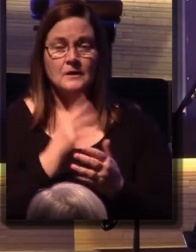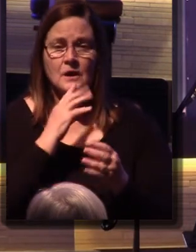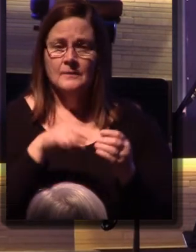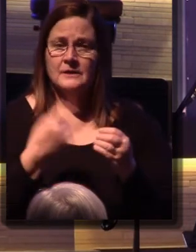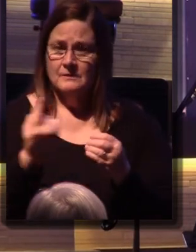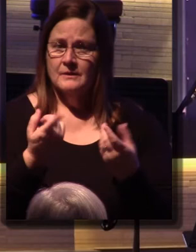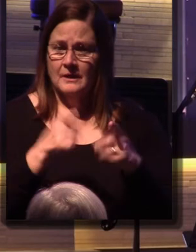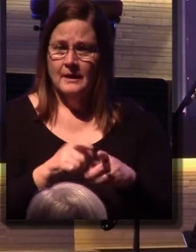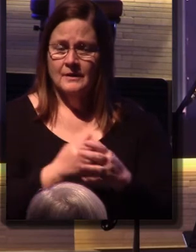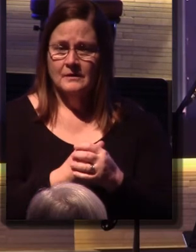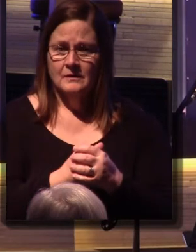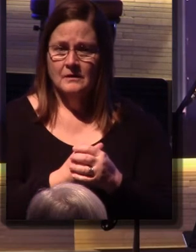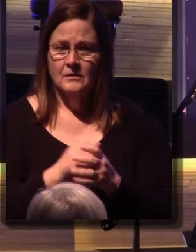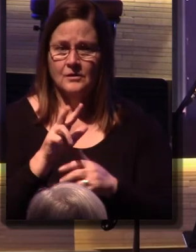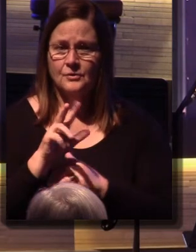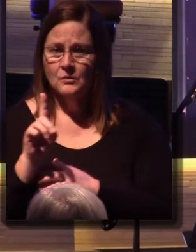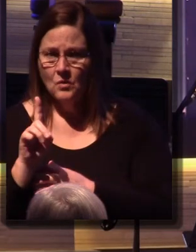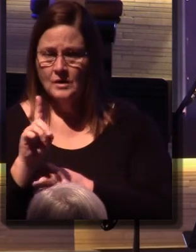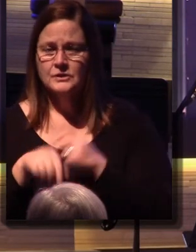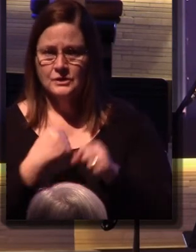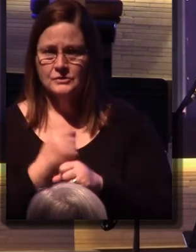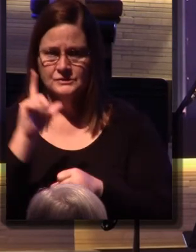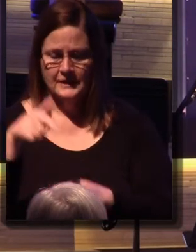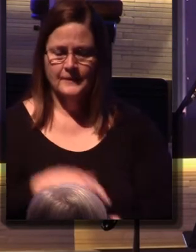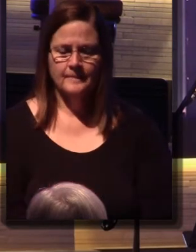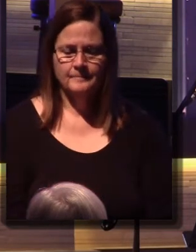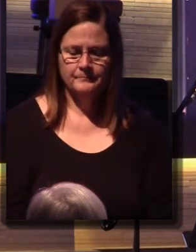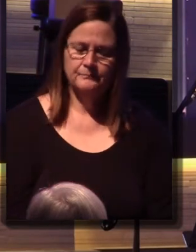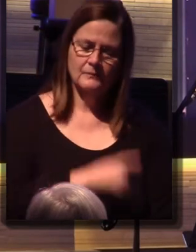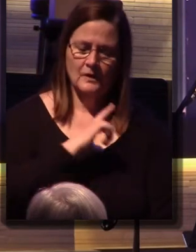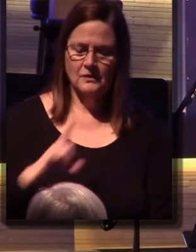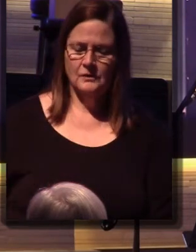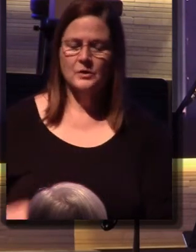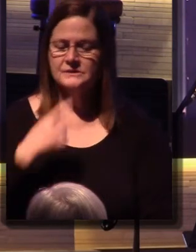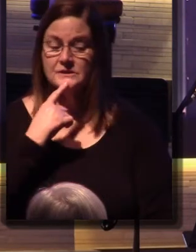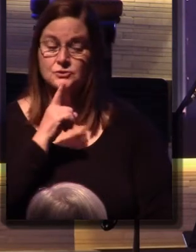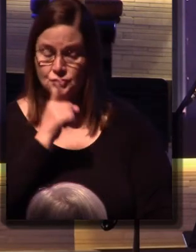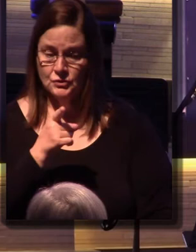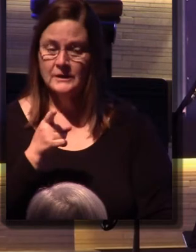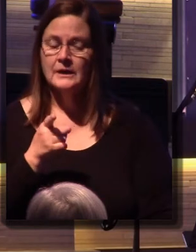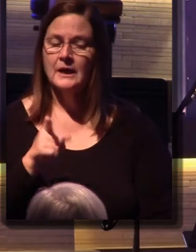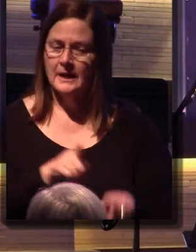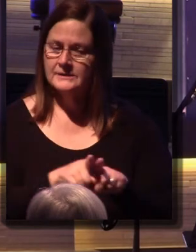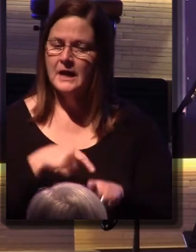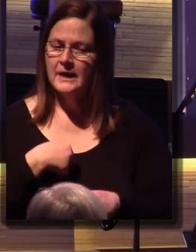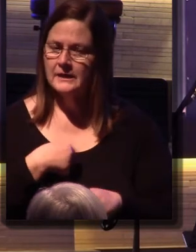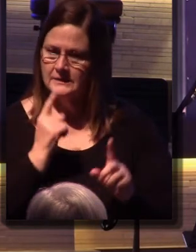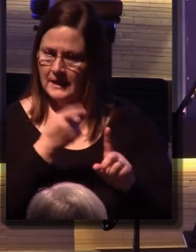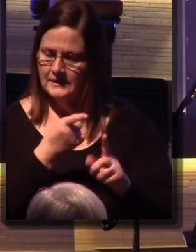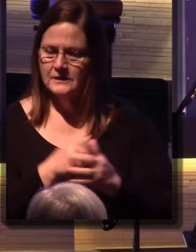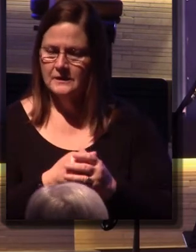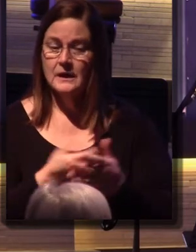Here he talks about something that is going to happen 31 years later. The Lord of hosts has sworn, saying, surely just as